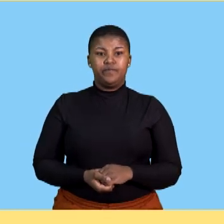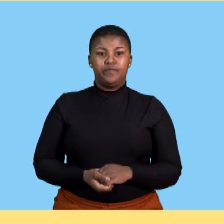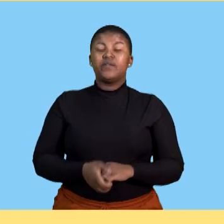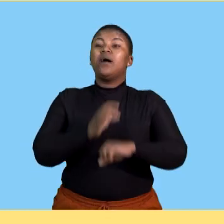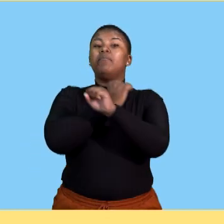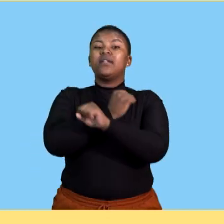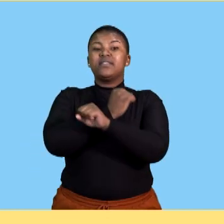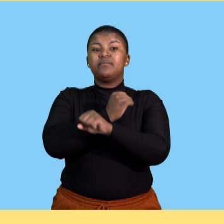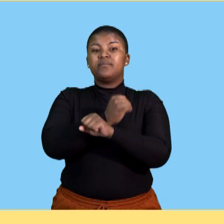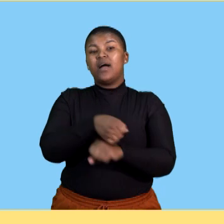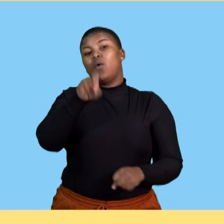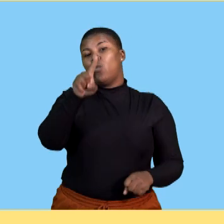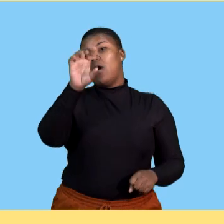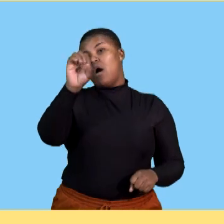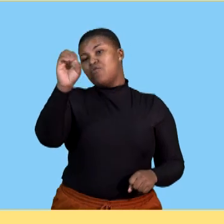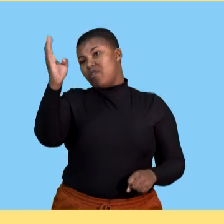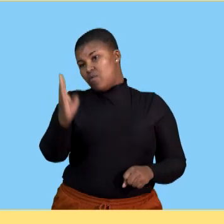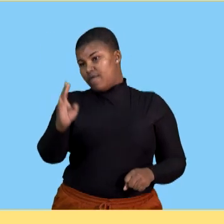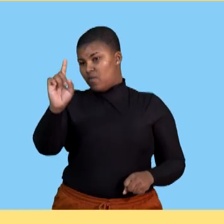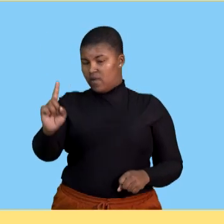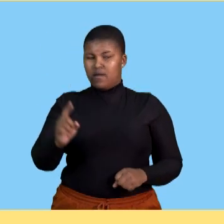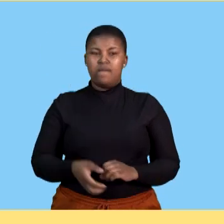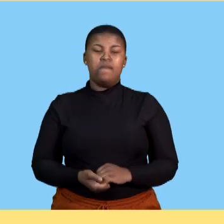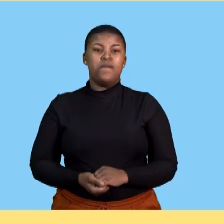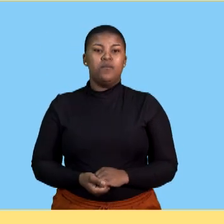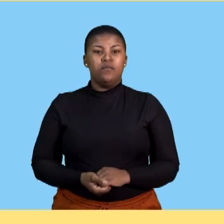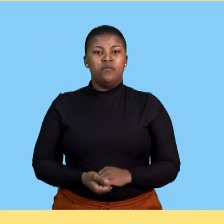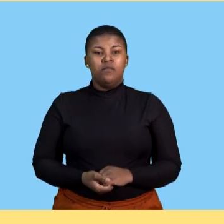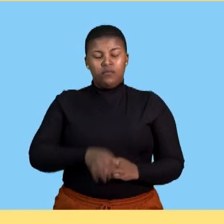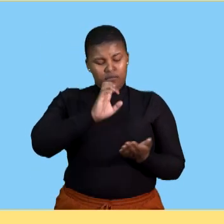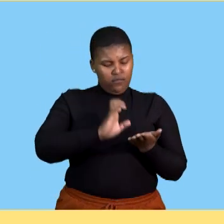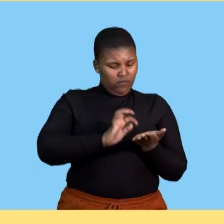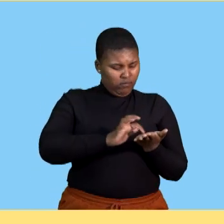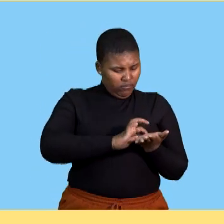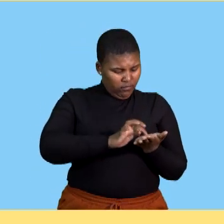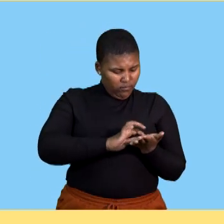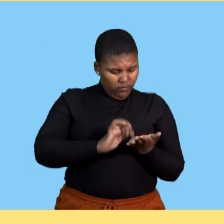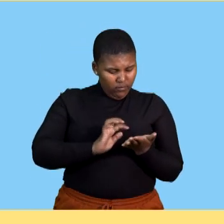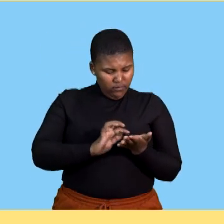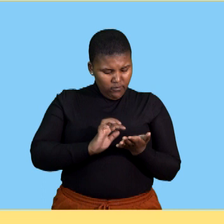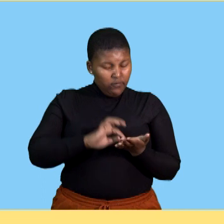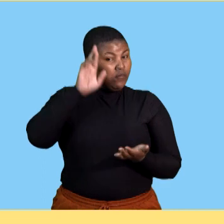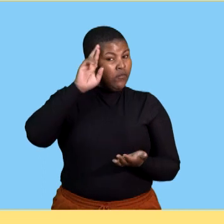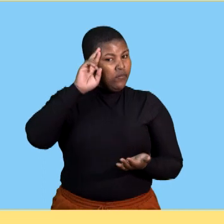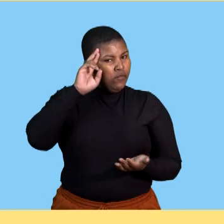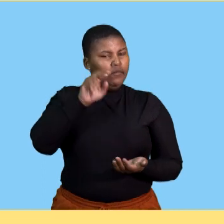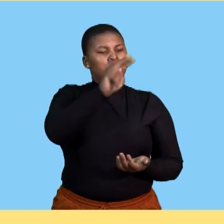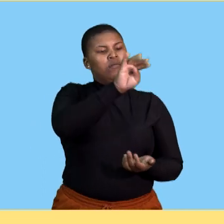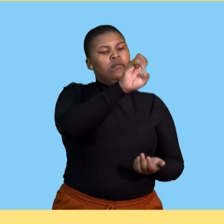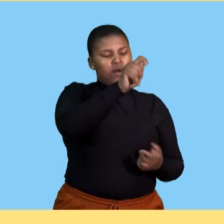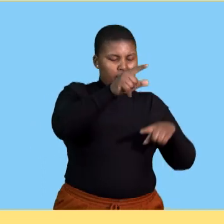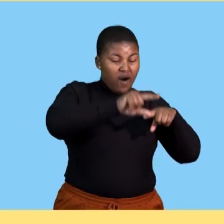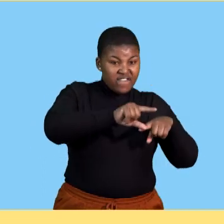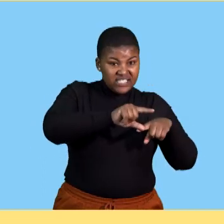Then I multiply this by 100 over 1. If I punch this in my calculator, remember, it is your net